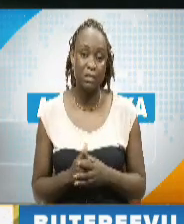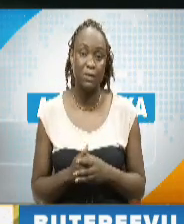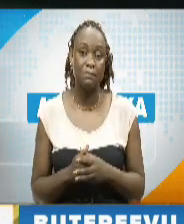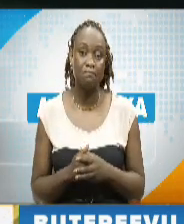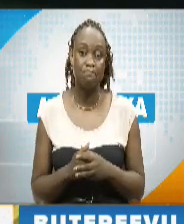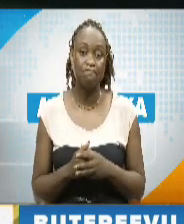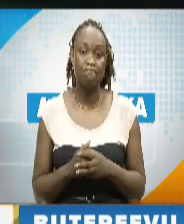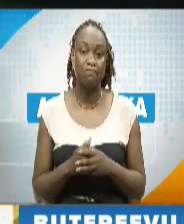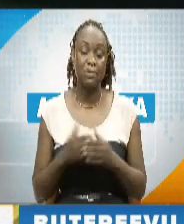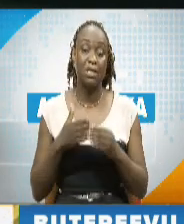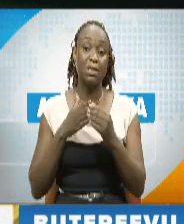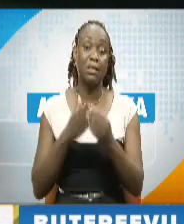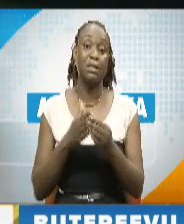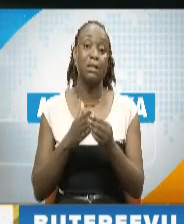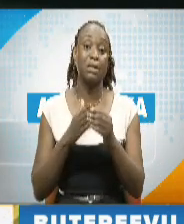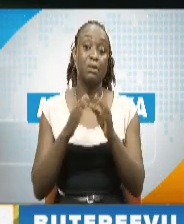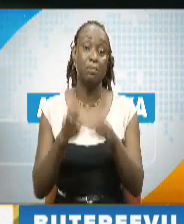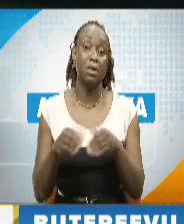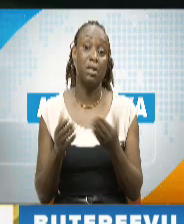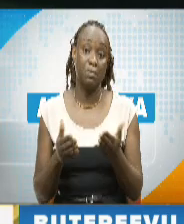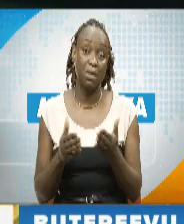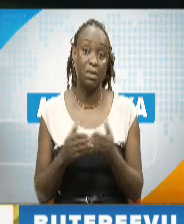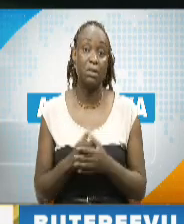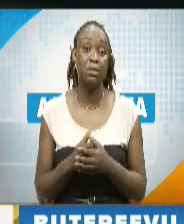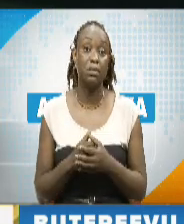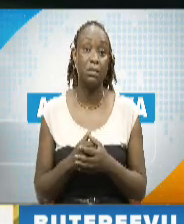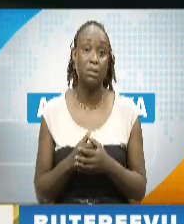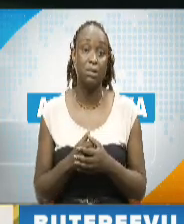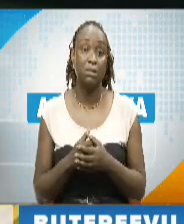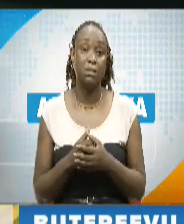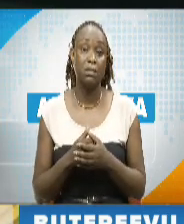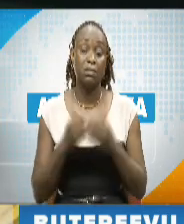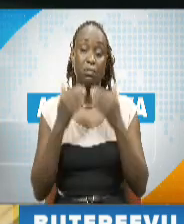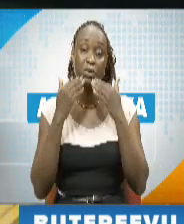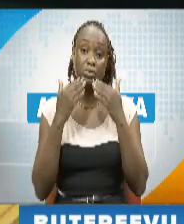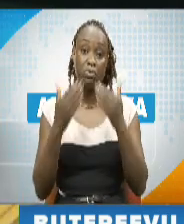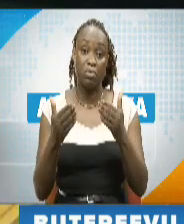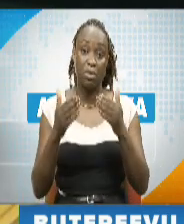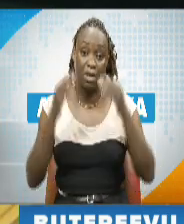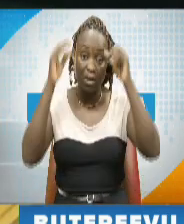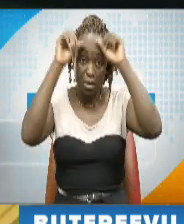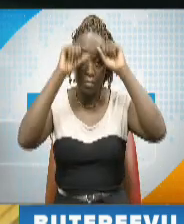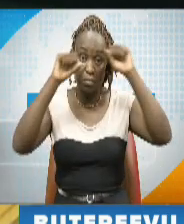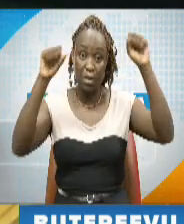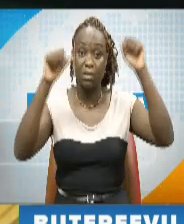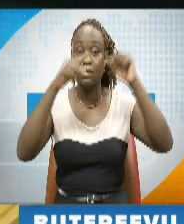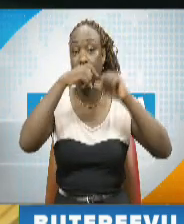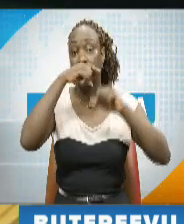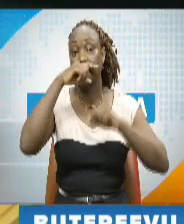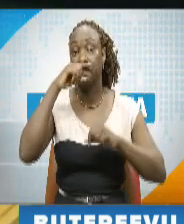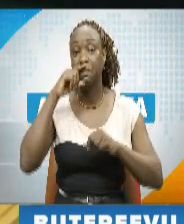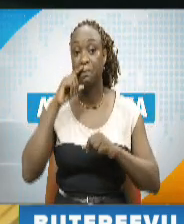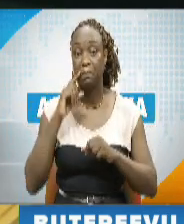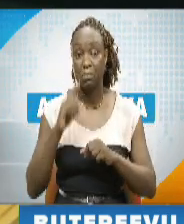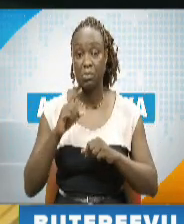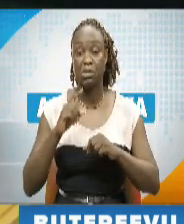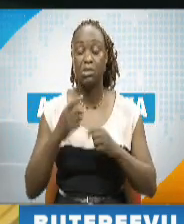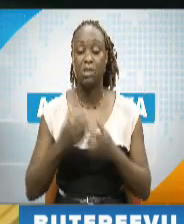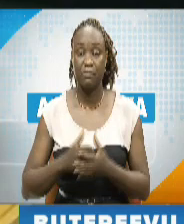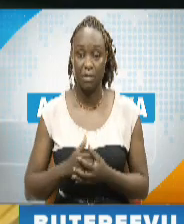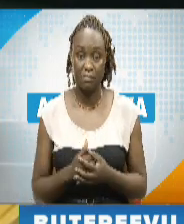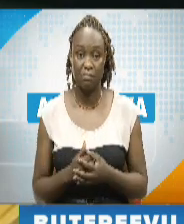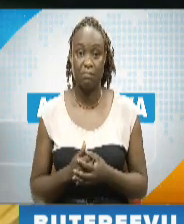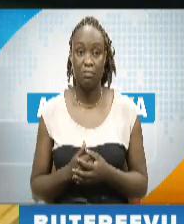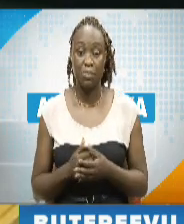thank His Excellency General Yoweri Kaguta Museveni for according Honorable